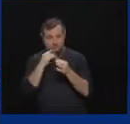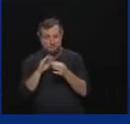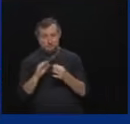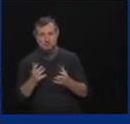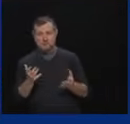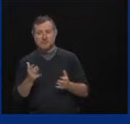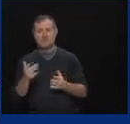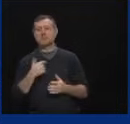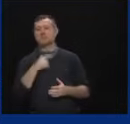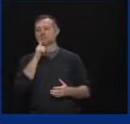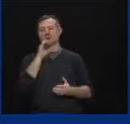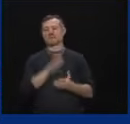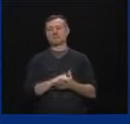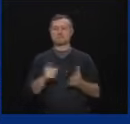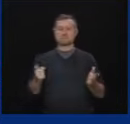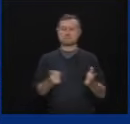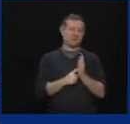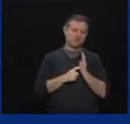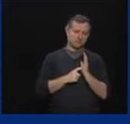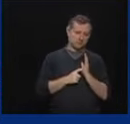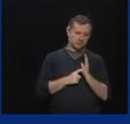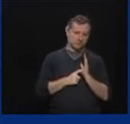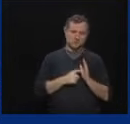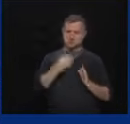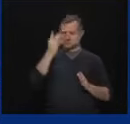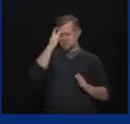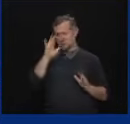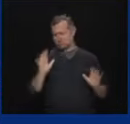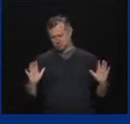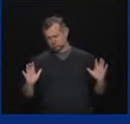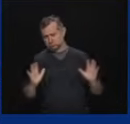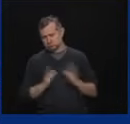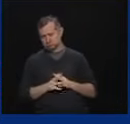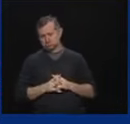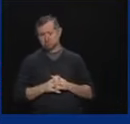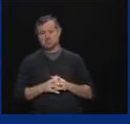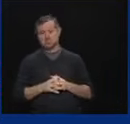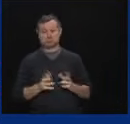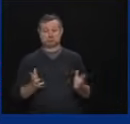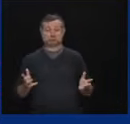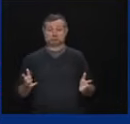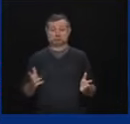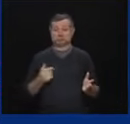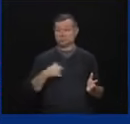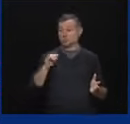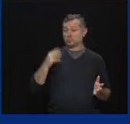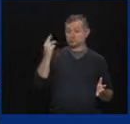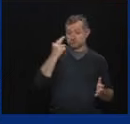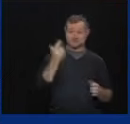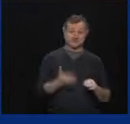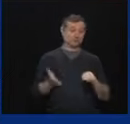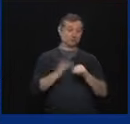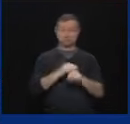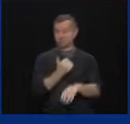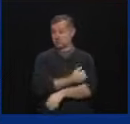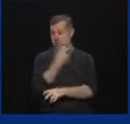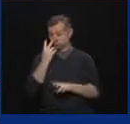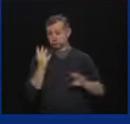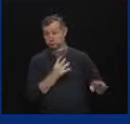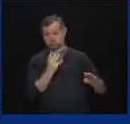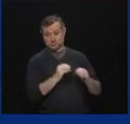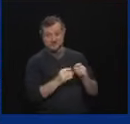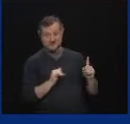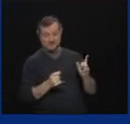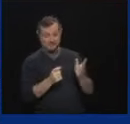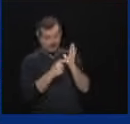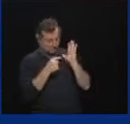that they are one of the reasons we're having an increase in the number of people getting vaccinated. I've heard that from hospitals. They're seeing more of their healthcare workers who are